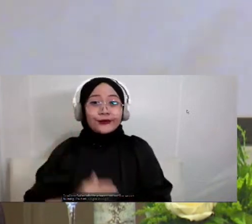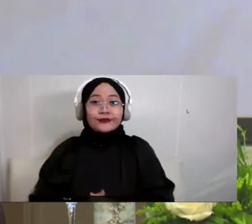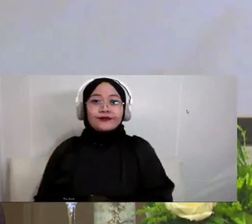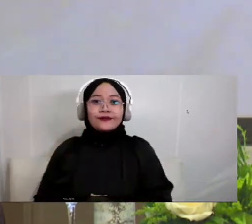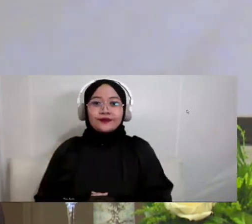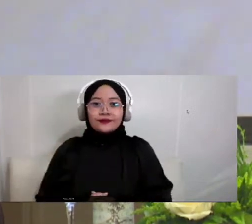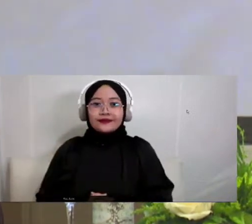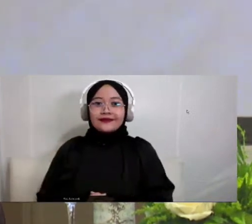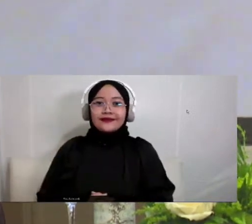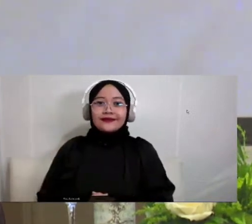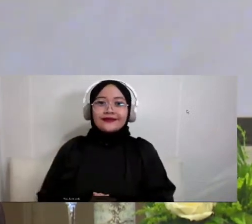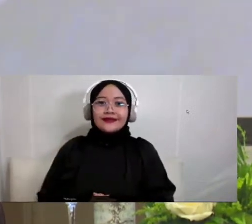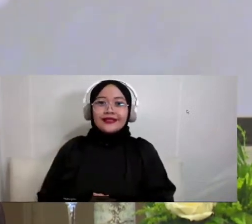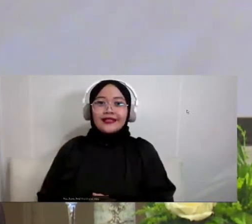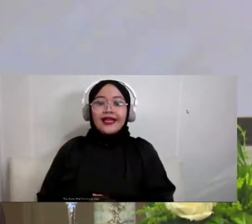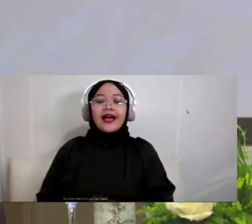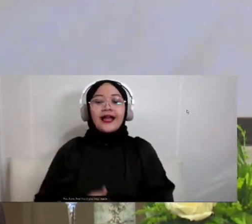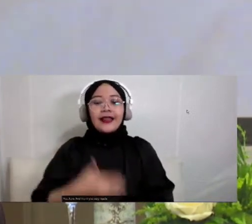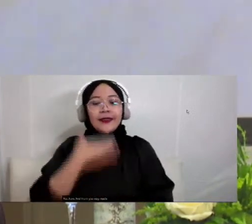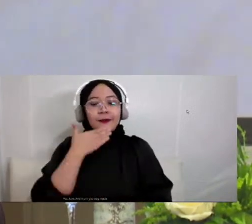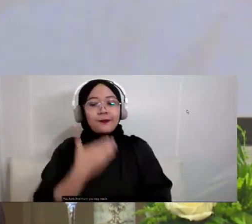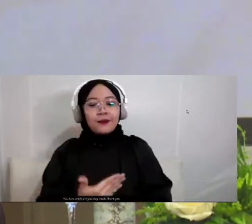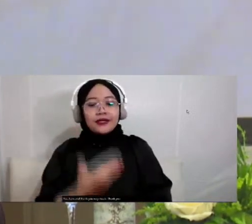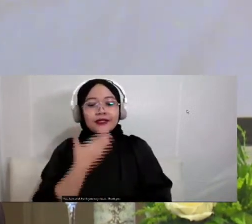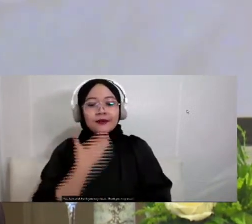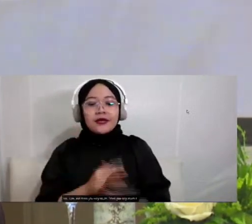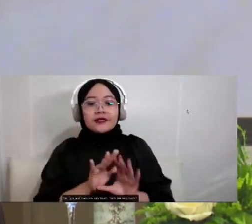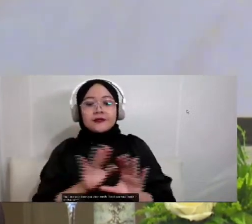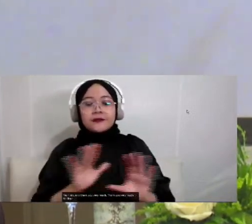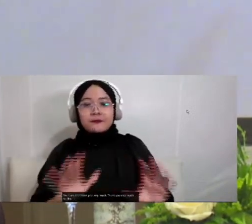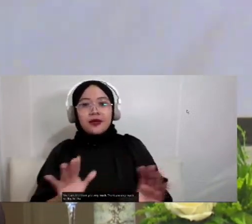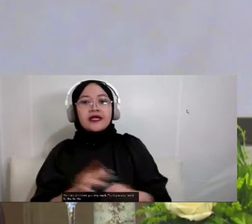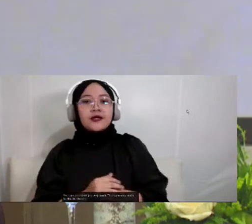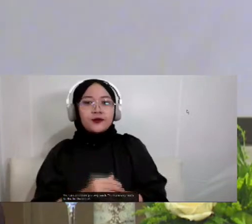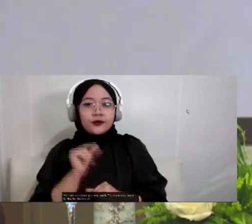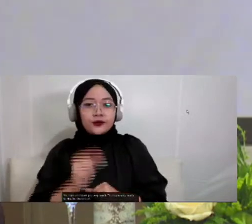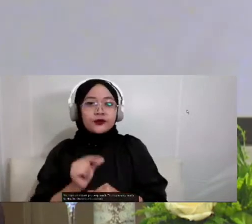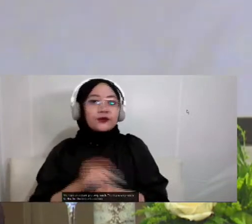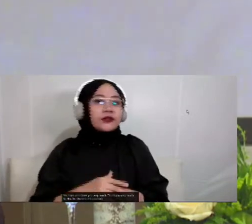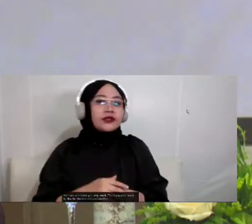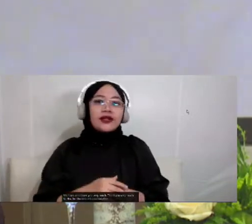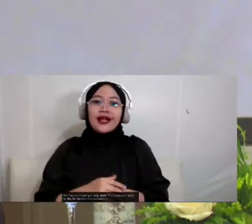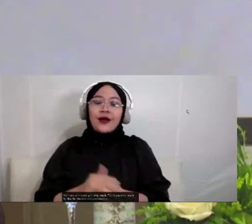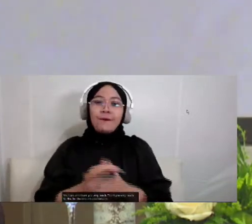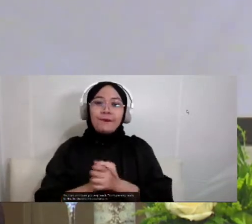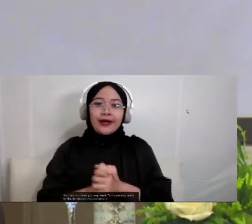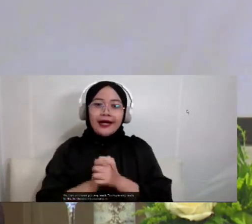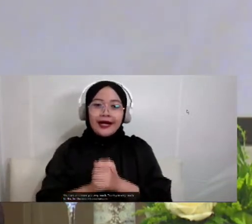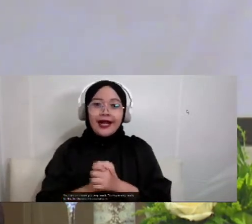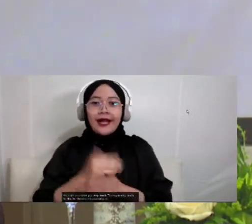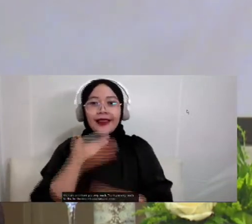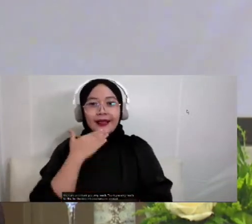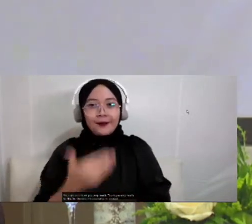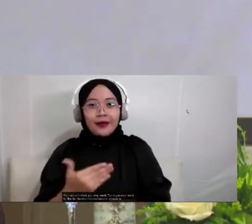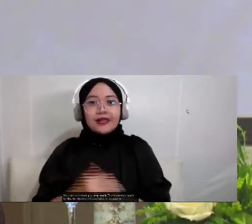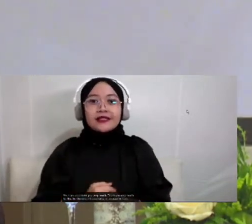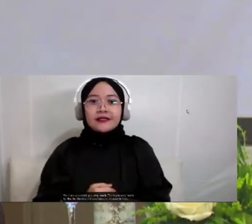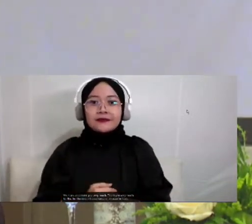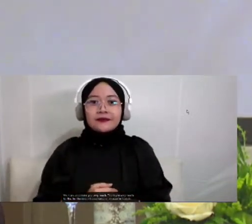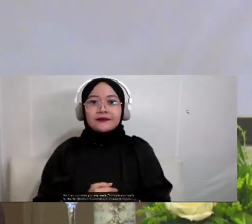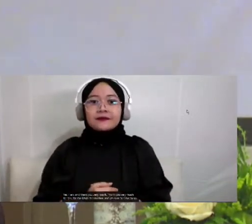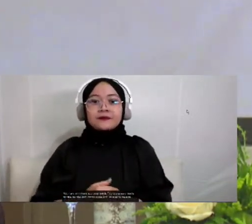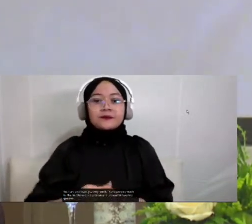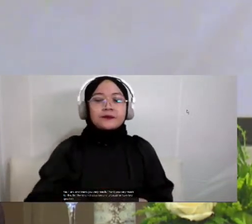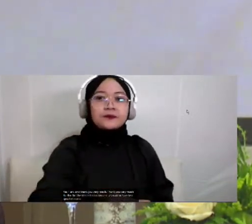Yes, I am, and thank you very much. Thank you very much for the kind introduction. And unusual to have